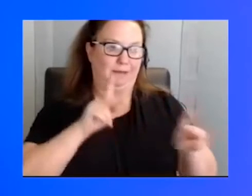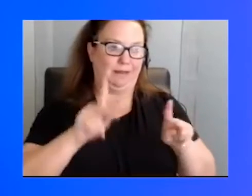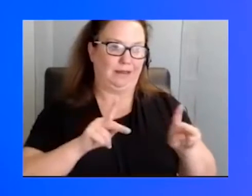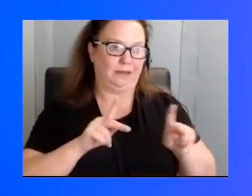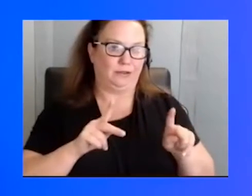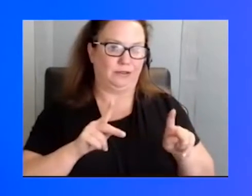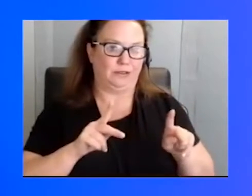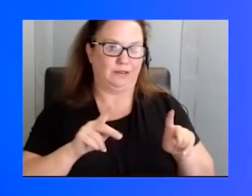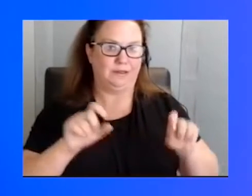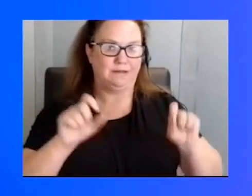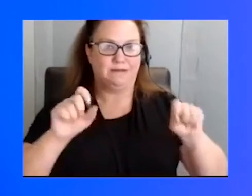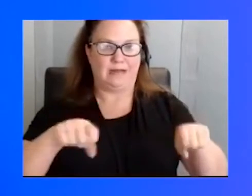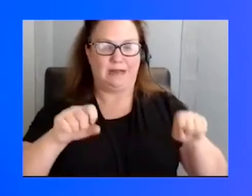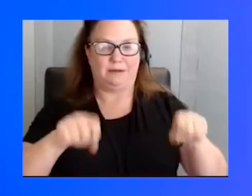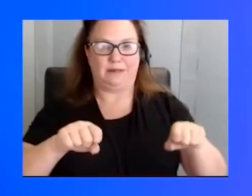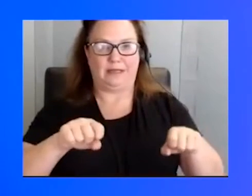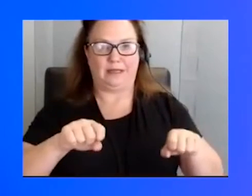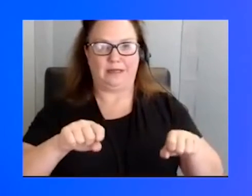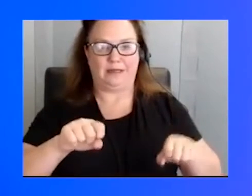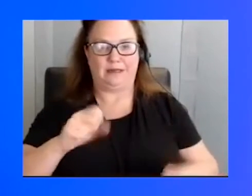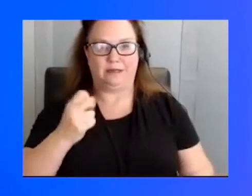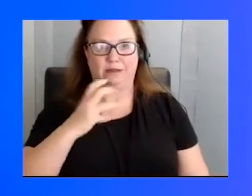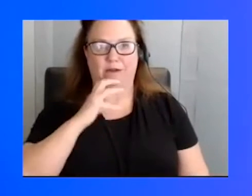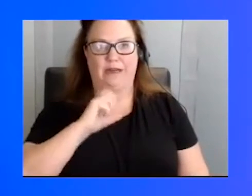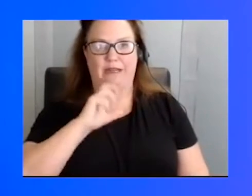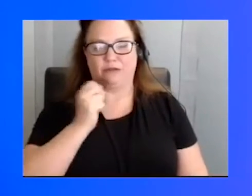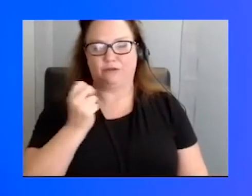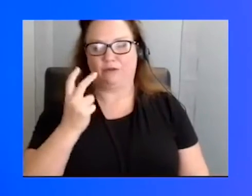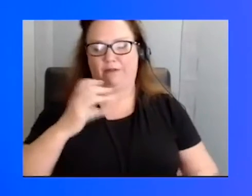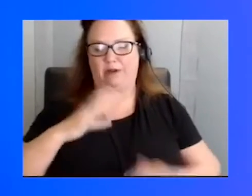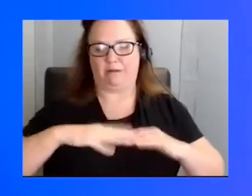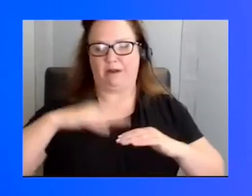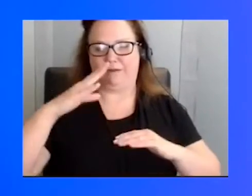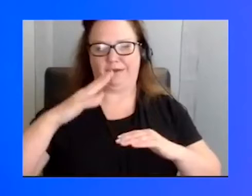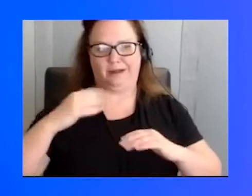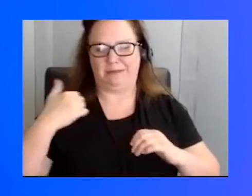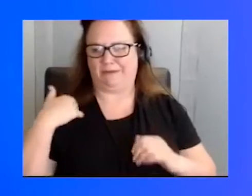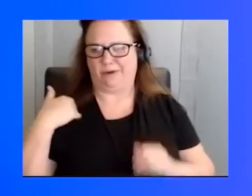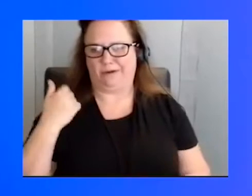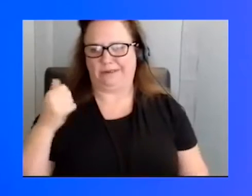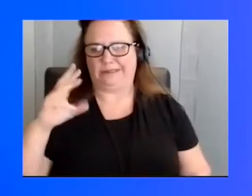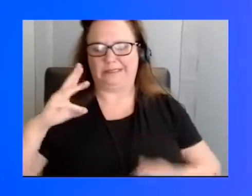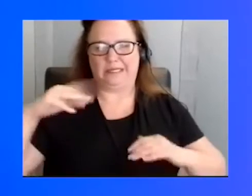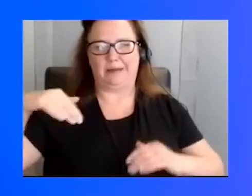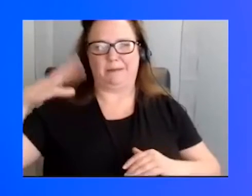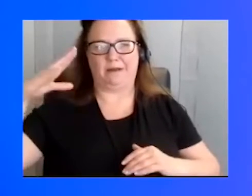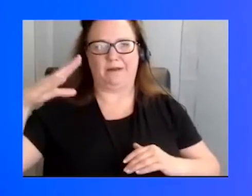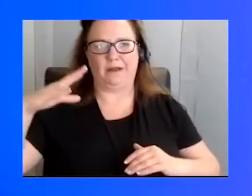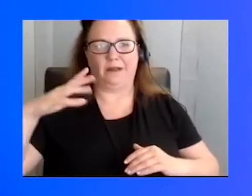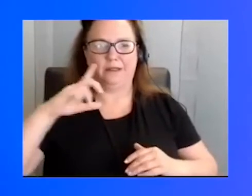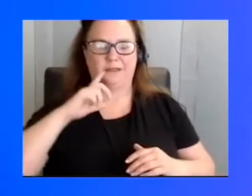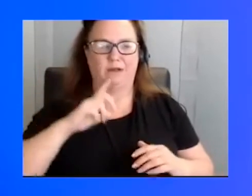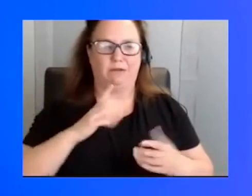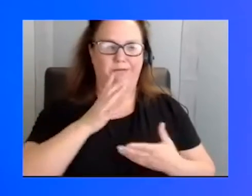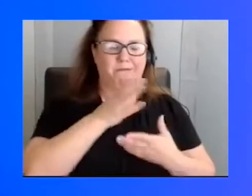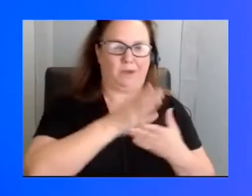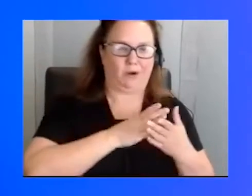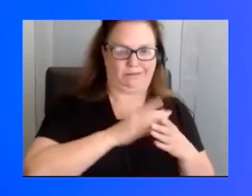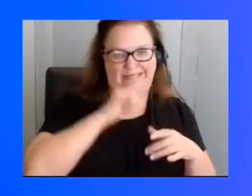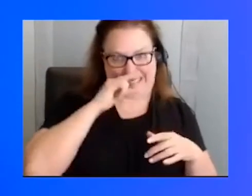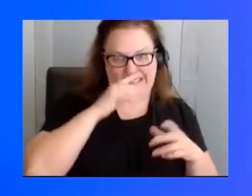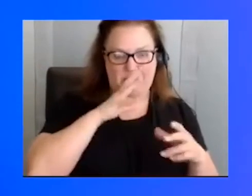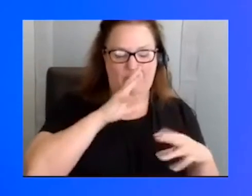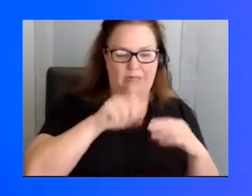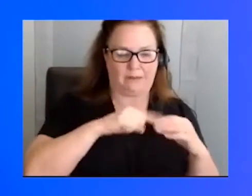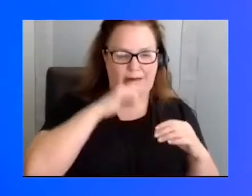able to get vaccinated. That's 12 and above, and before that it was 16 and above. So you are cutting out a whole subsegment of the population based on the age